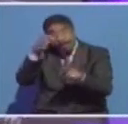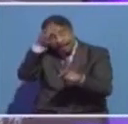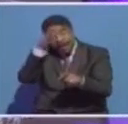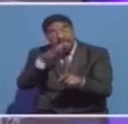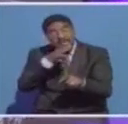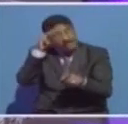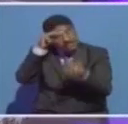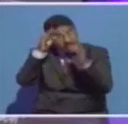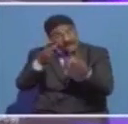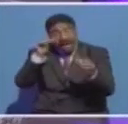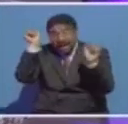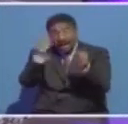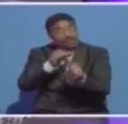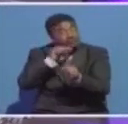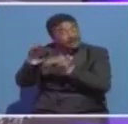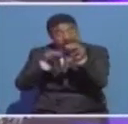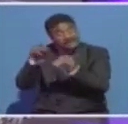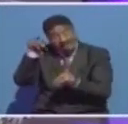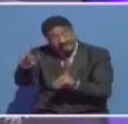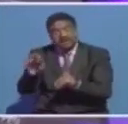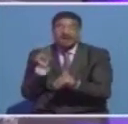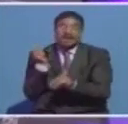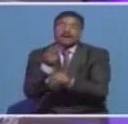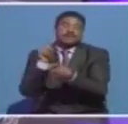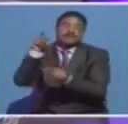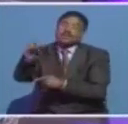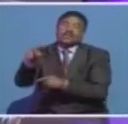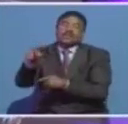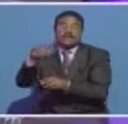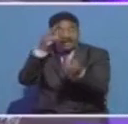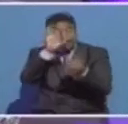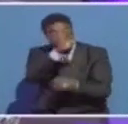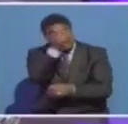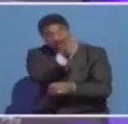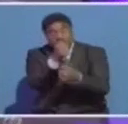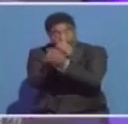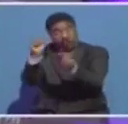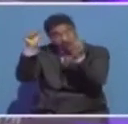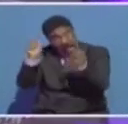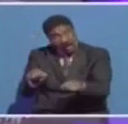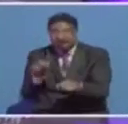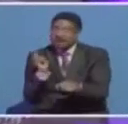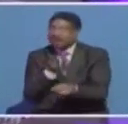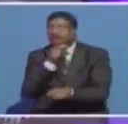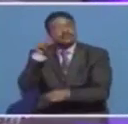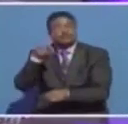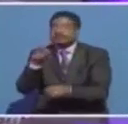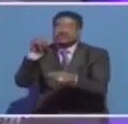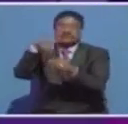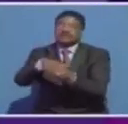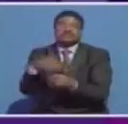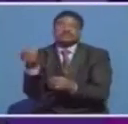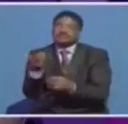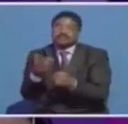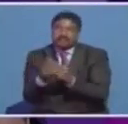is unable to manage the incidents on its own, it needs help. That's when we come in.